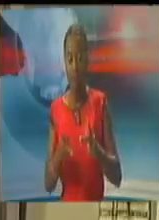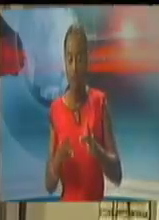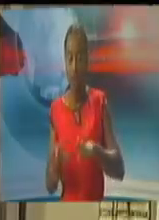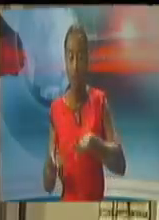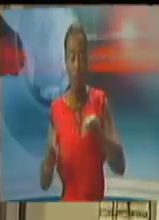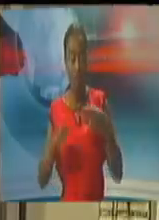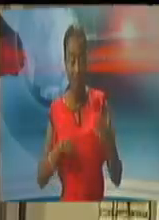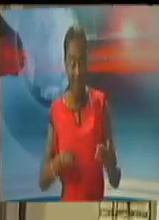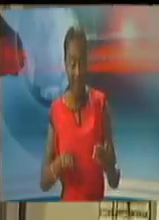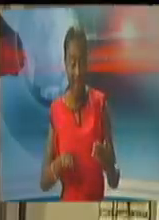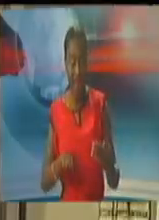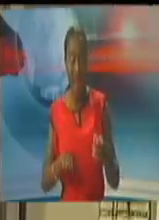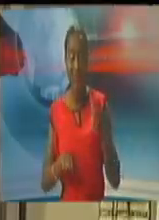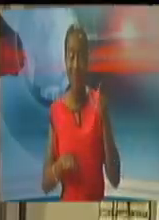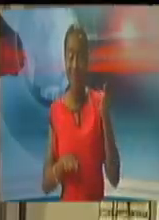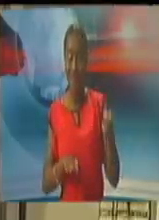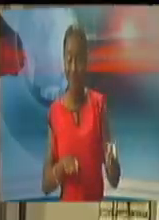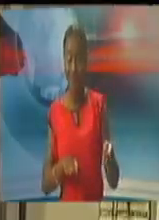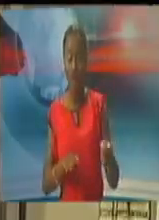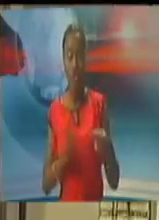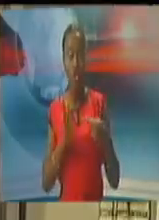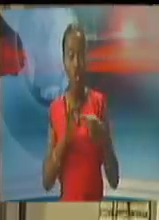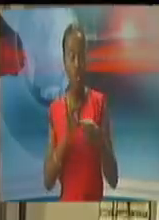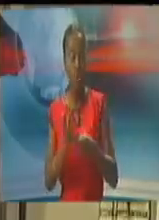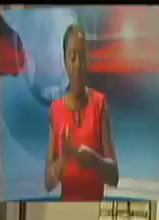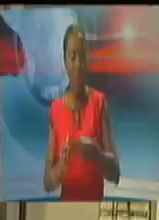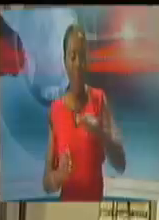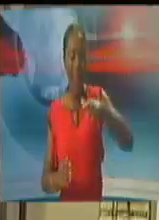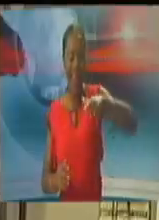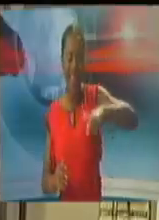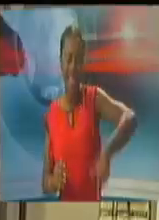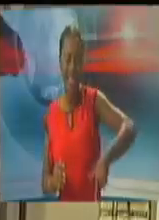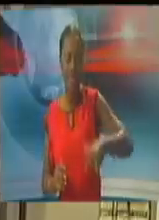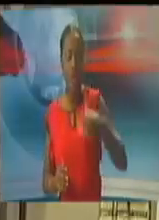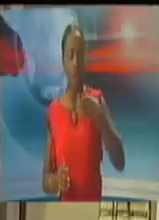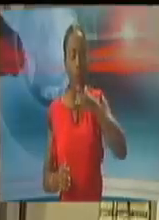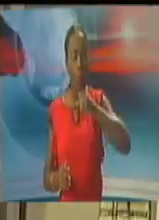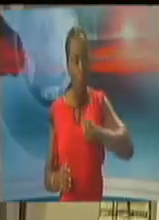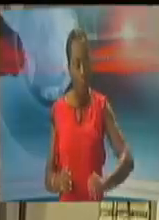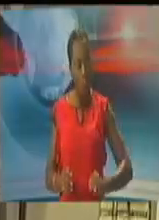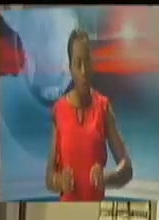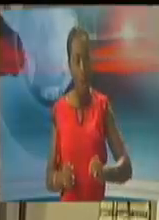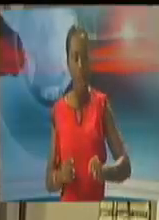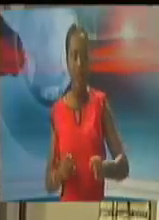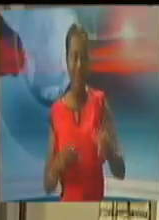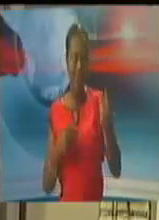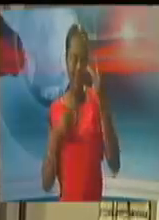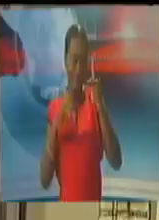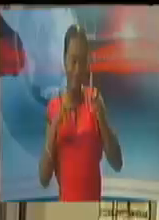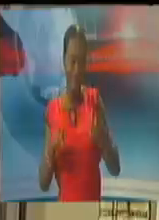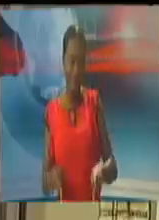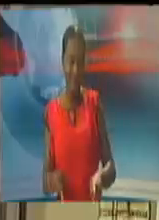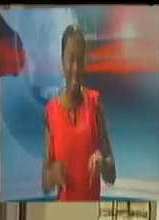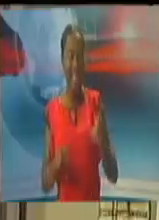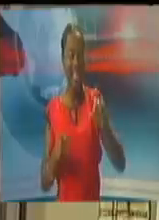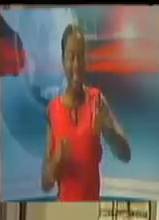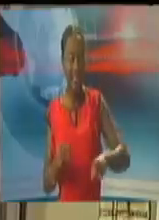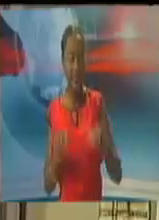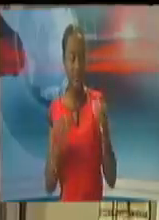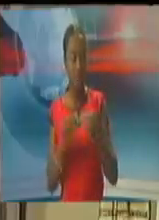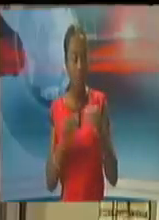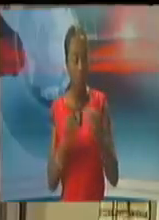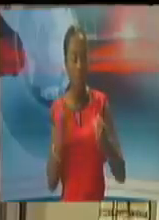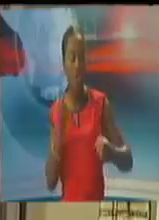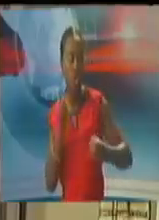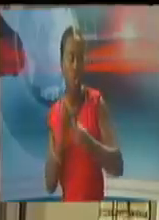are the ones who normally present late. They are the elderly. And as Dr. Parkinson said, they are the ones who need a lot of support. And